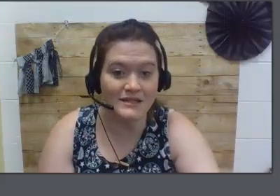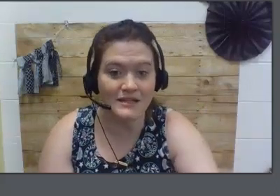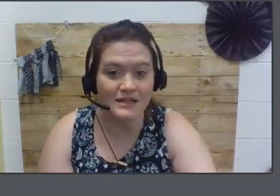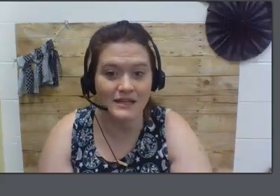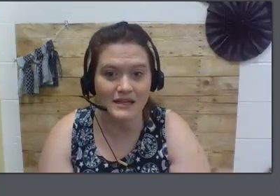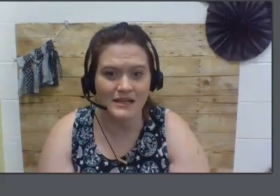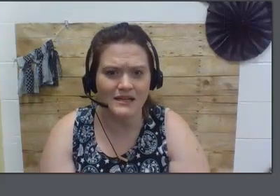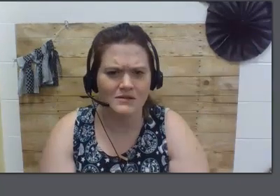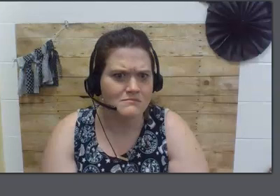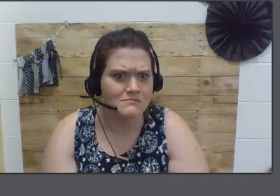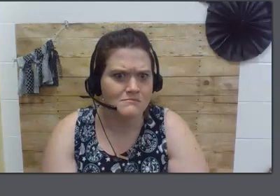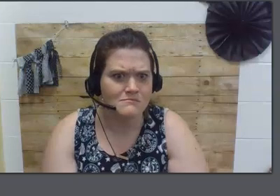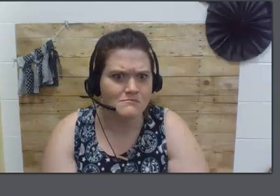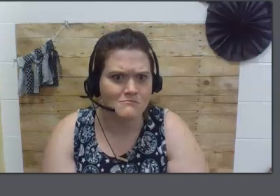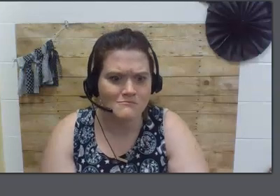And